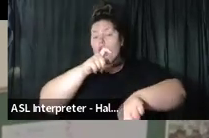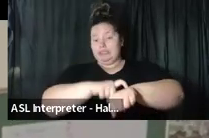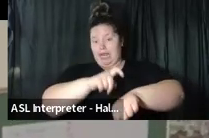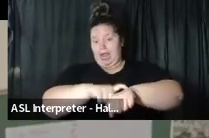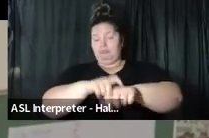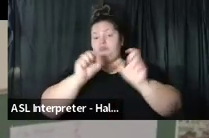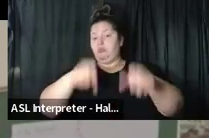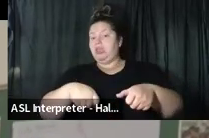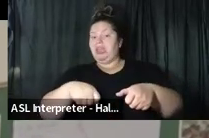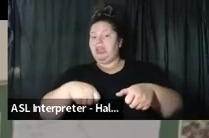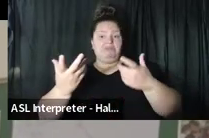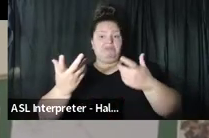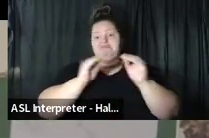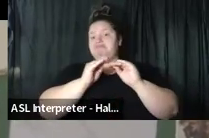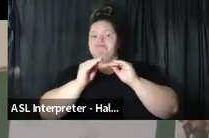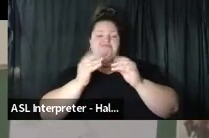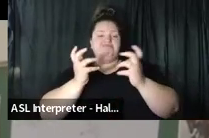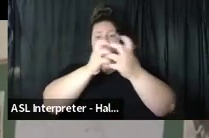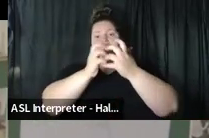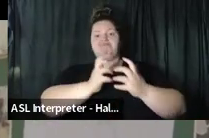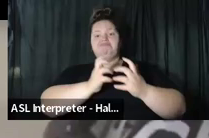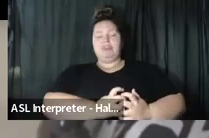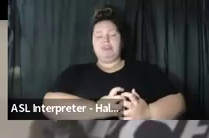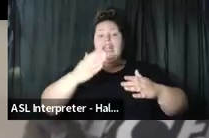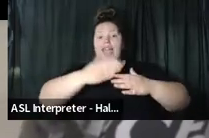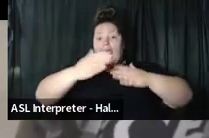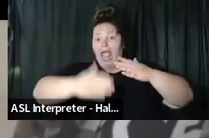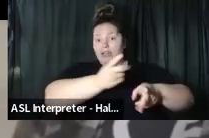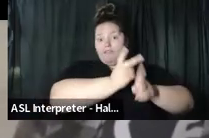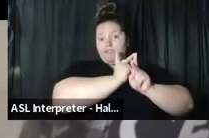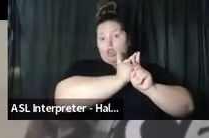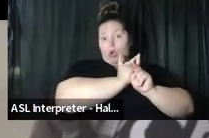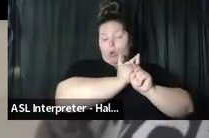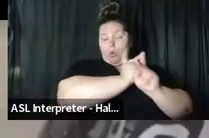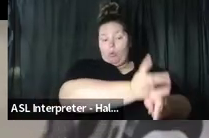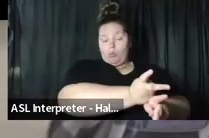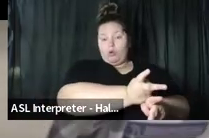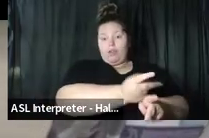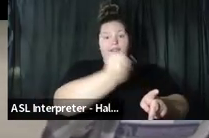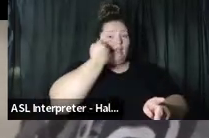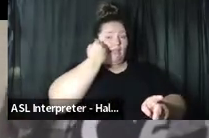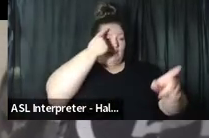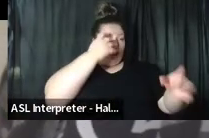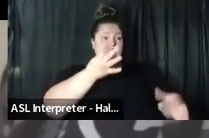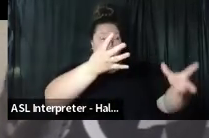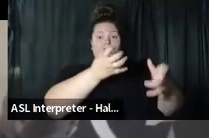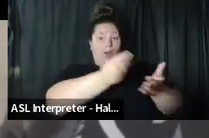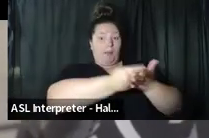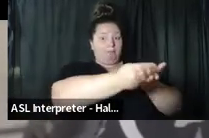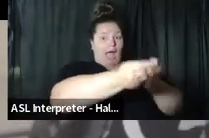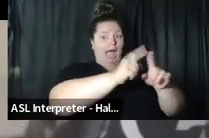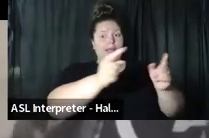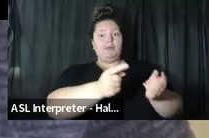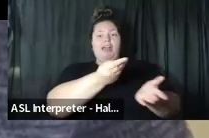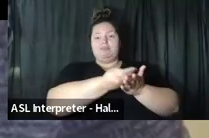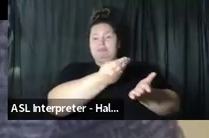period, if they decide that they want to buy the device but financing is an issue, we can direct them to places that might be able to help them with